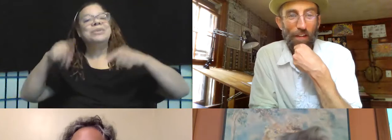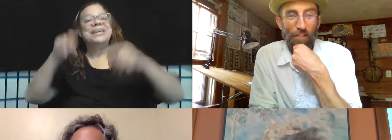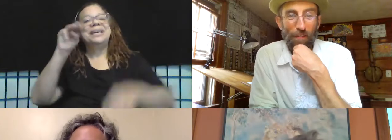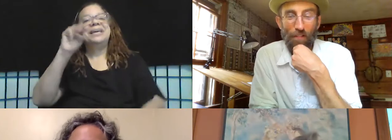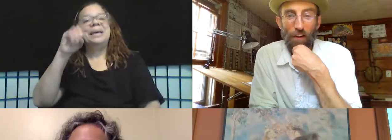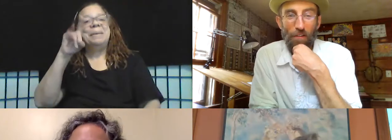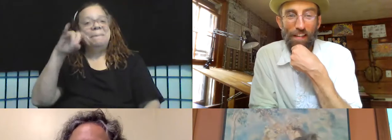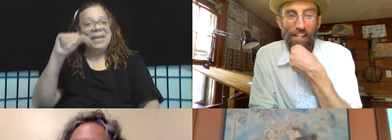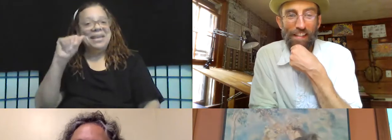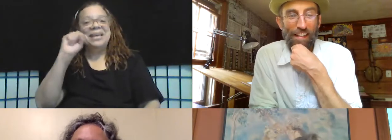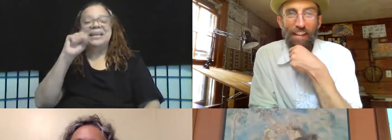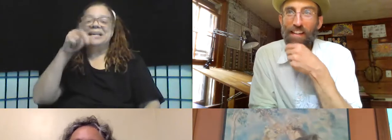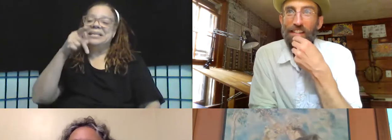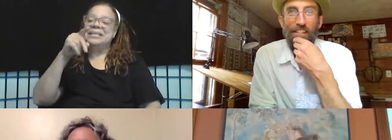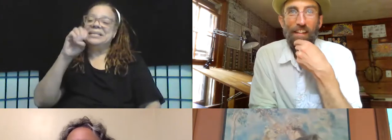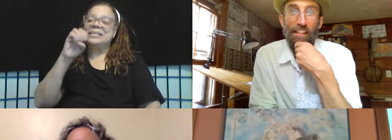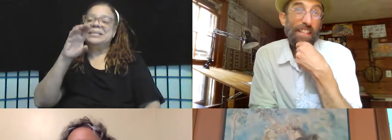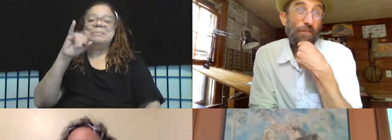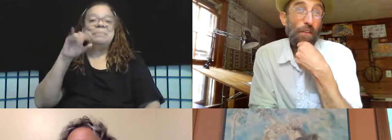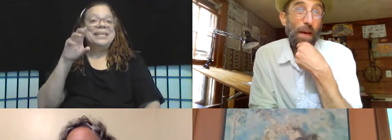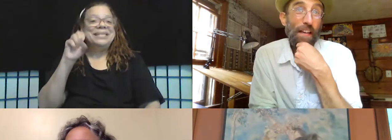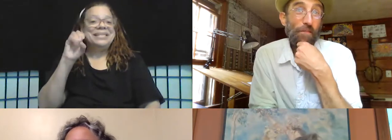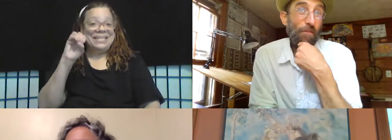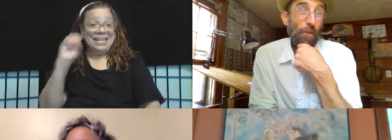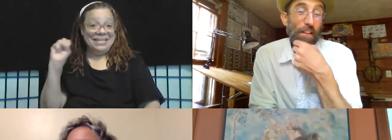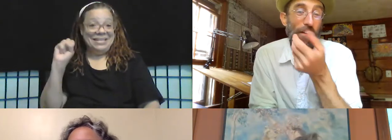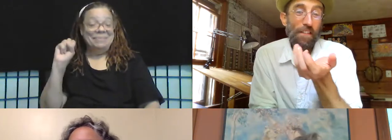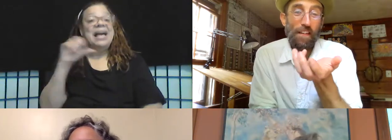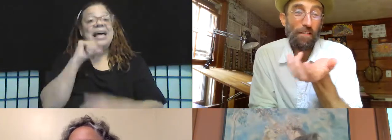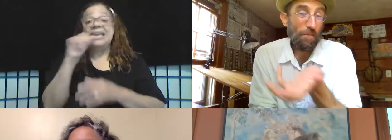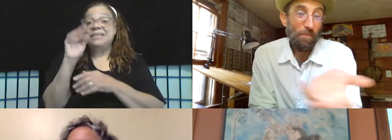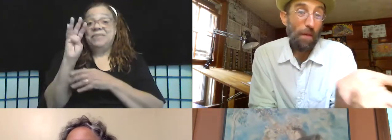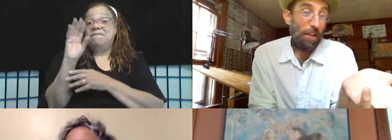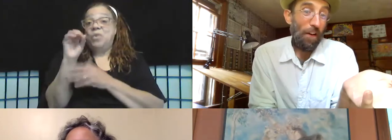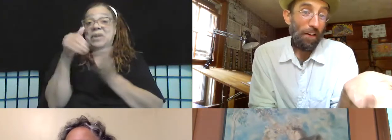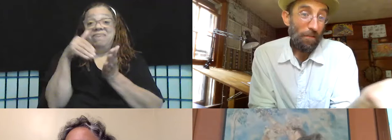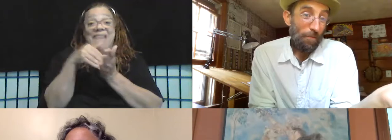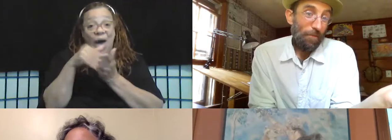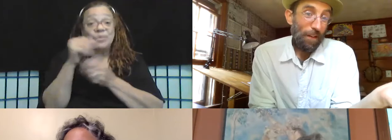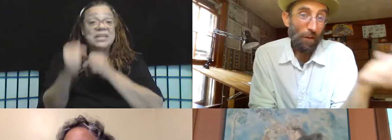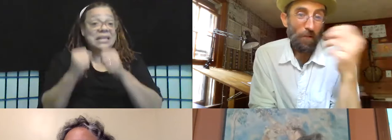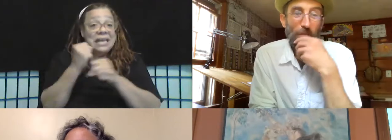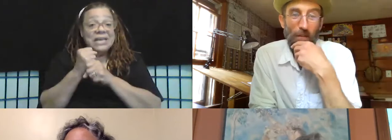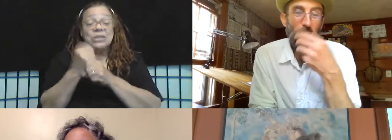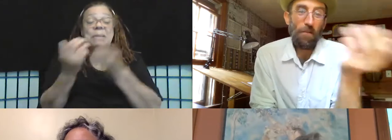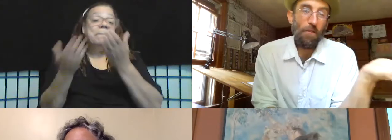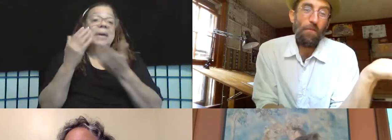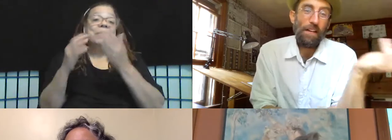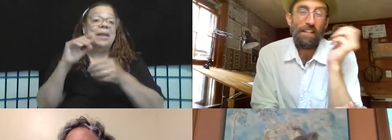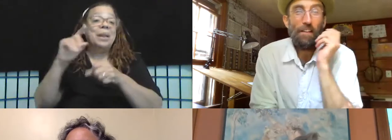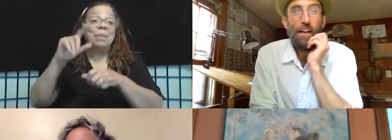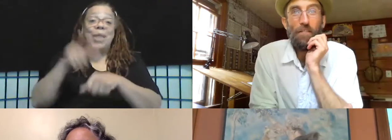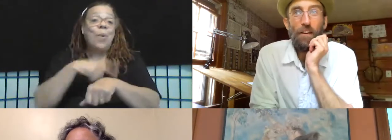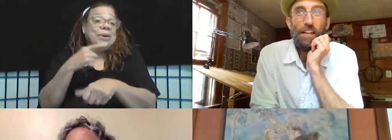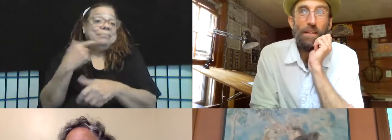know, and we've always, at least for the past 40,000 years, maybe longer, you know, but who are